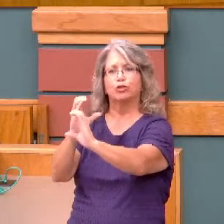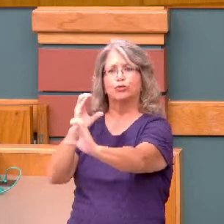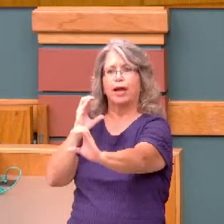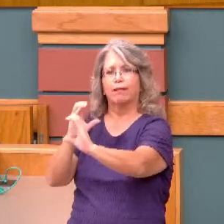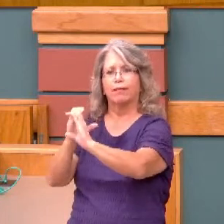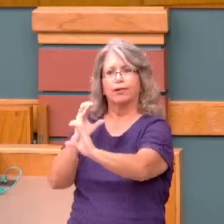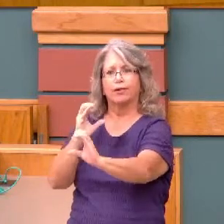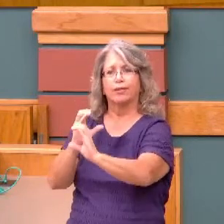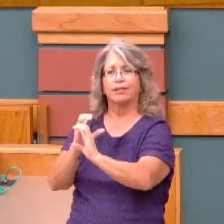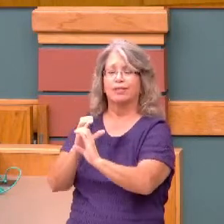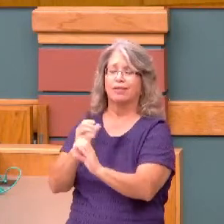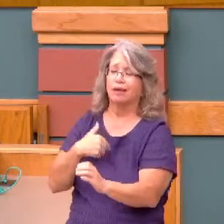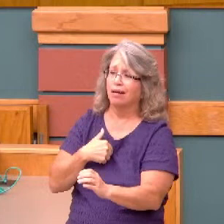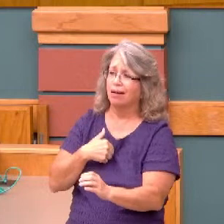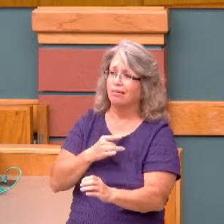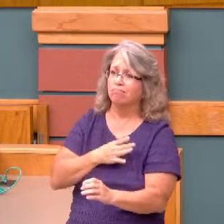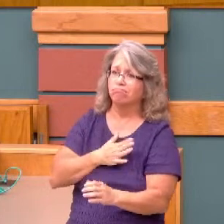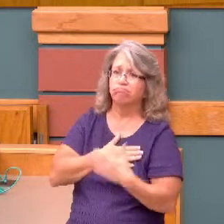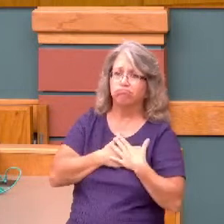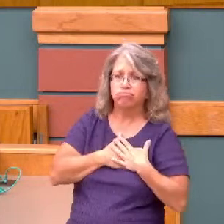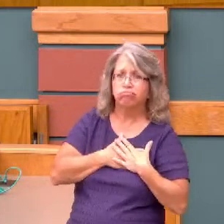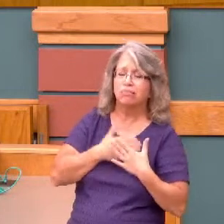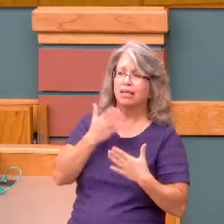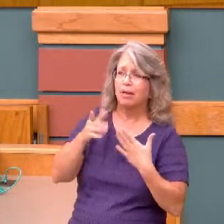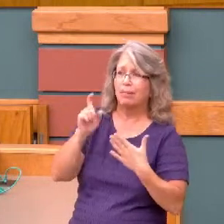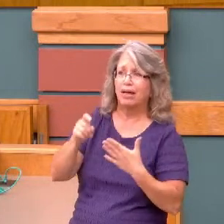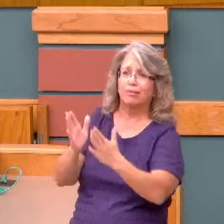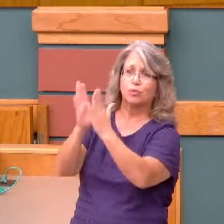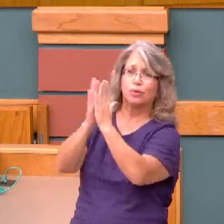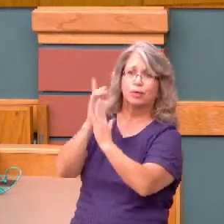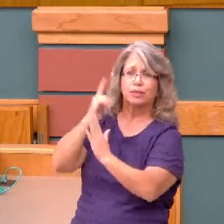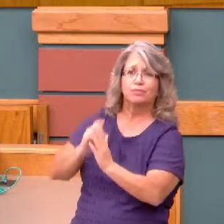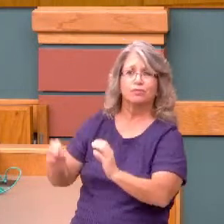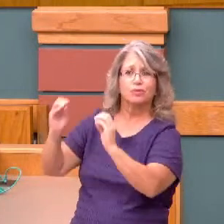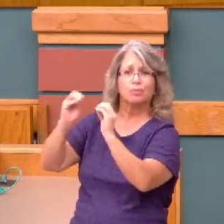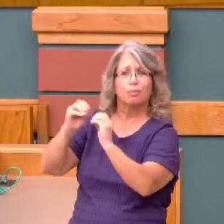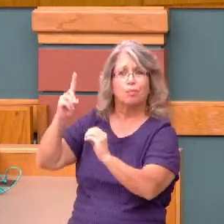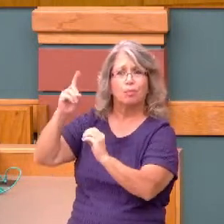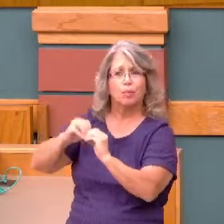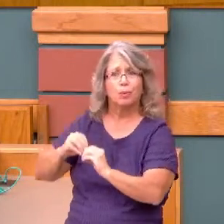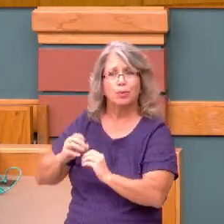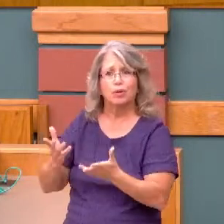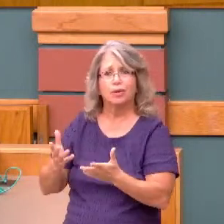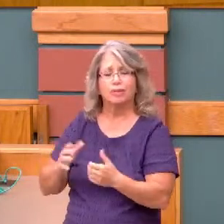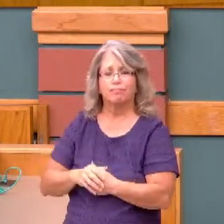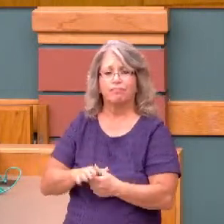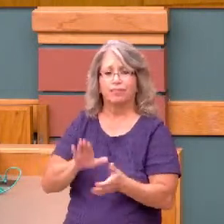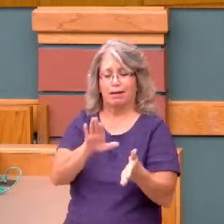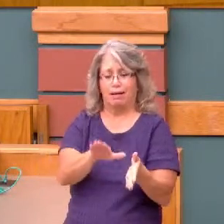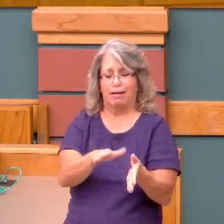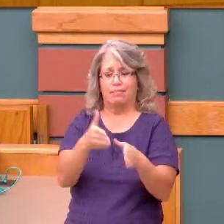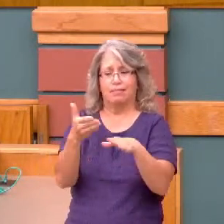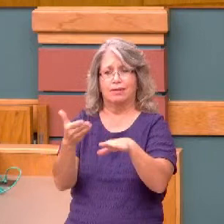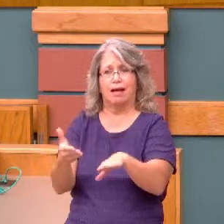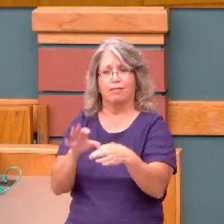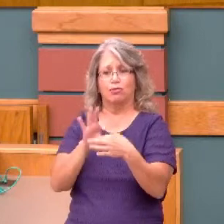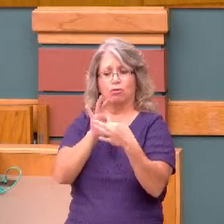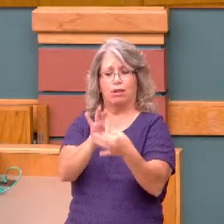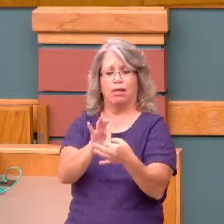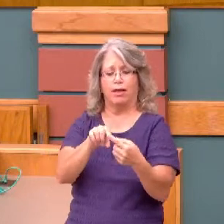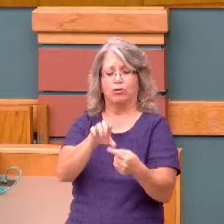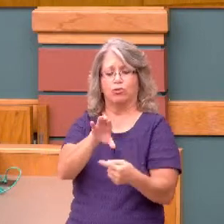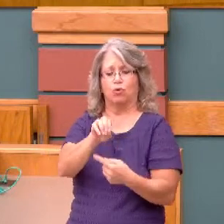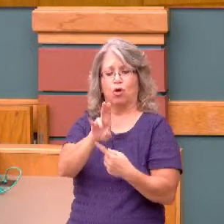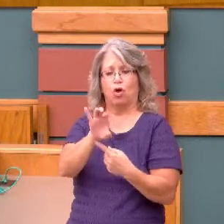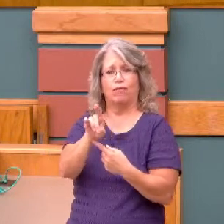another one after today. Our deaths due to COVID are definitely exceeding our capacity in our community for